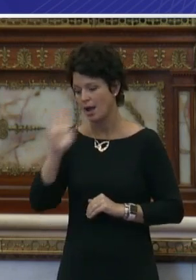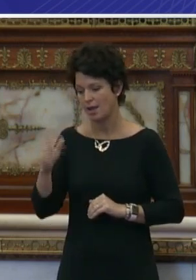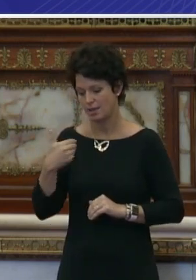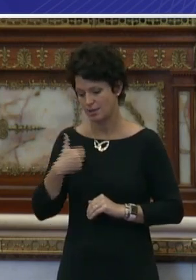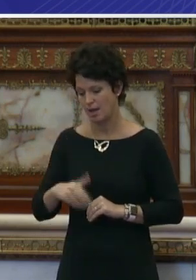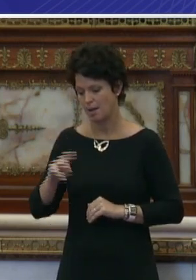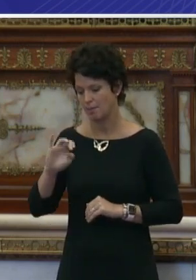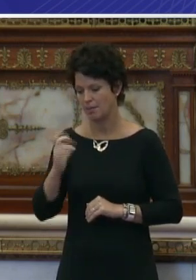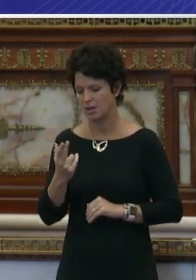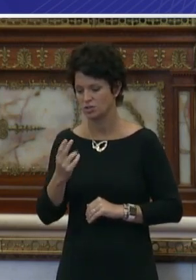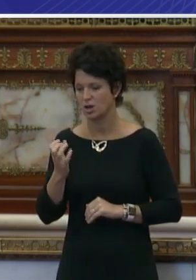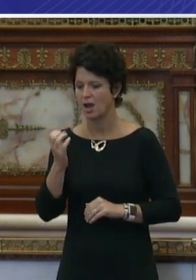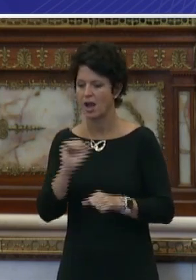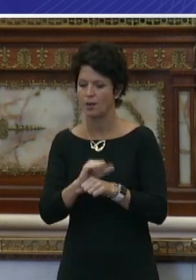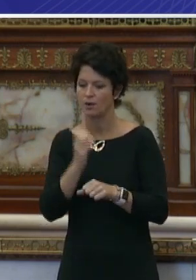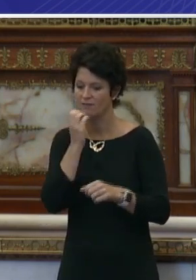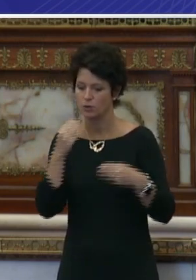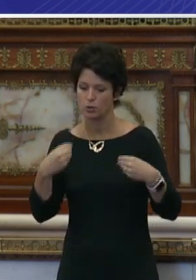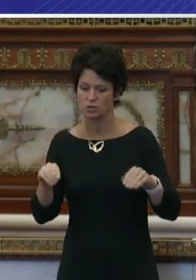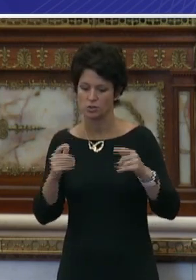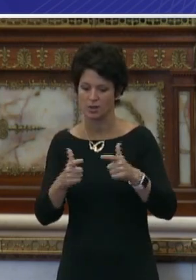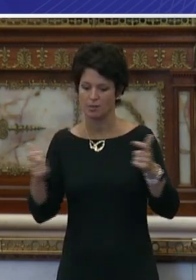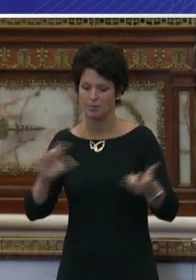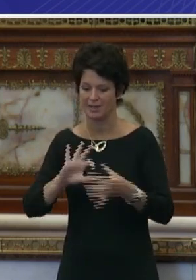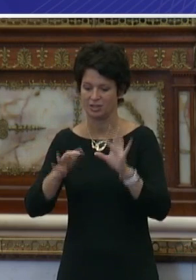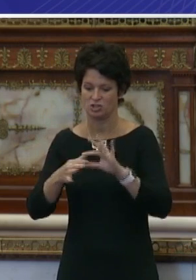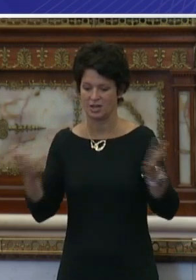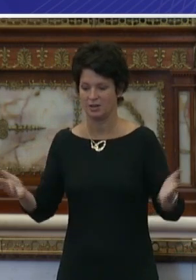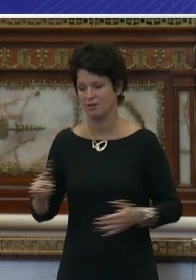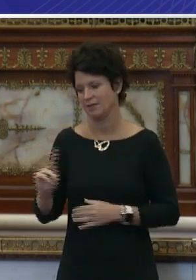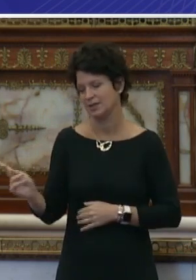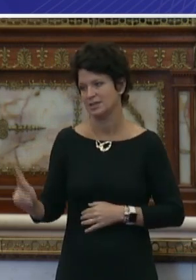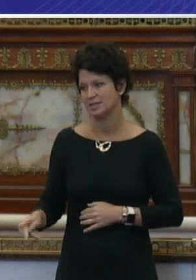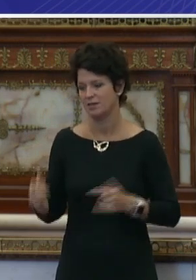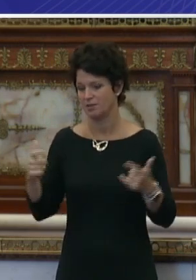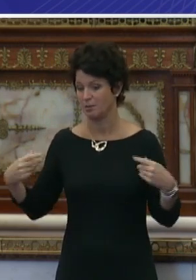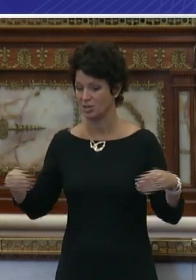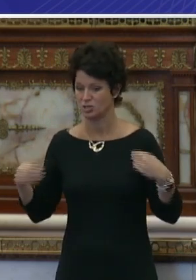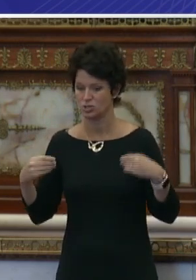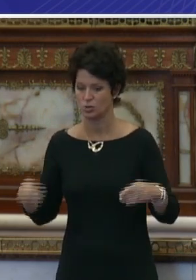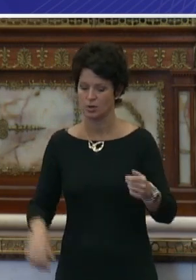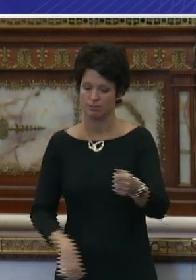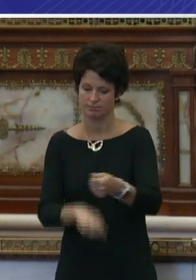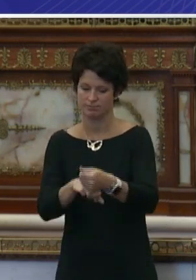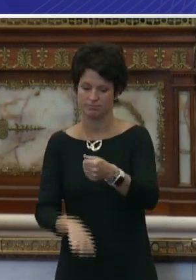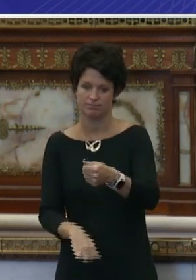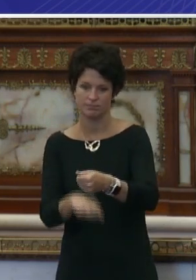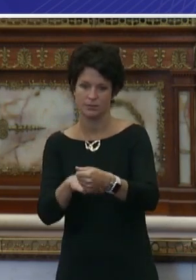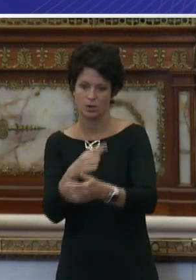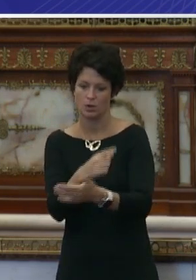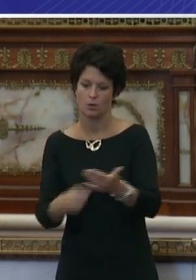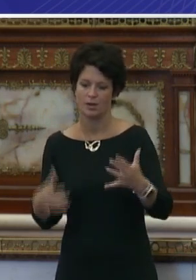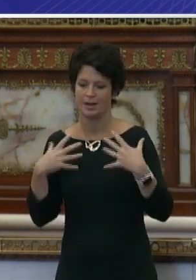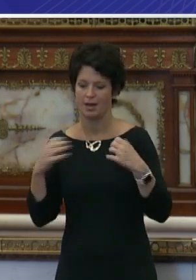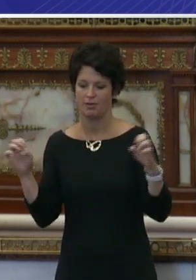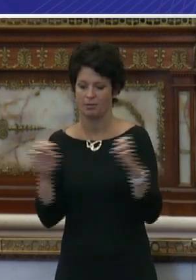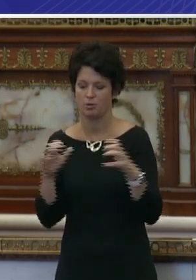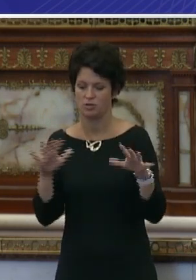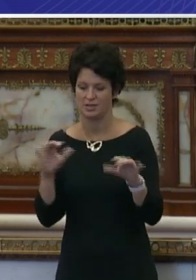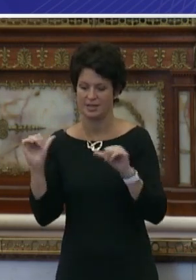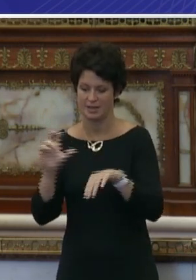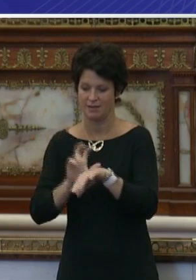Brewster. I'm a grocery store worker at a major chain in Philly, and I'd like to testify in favor of the public health emergency leave